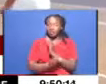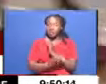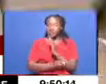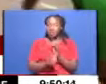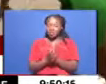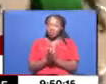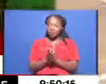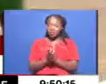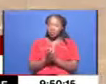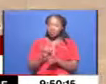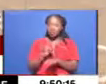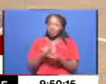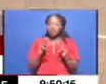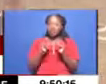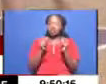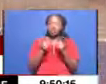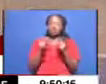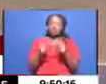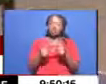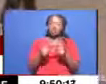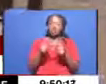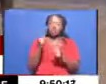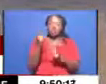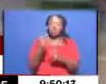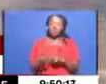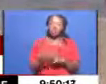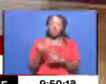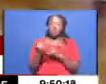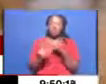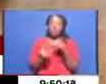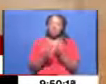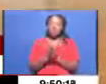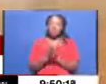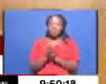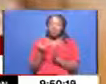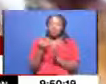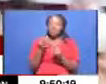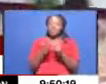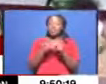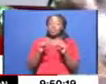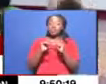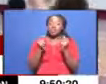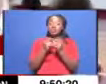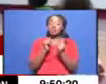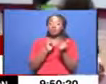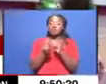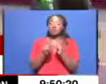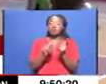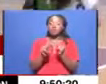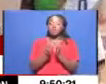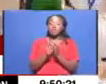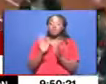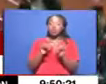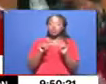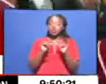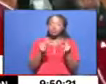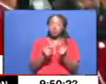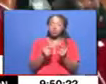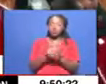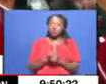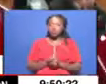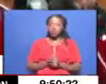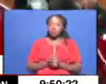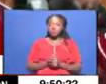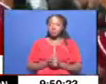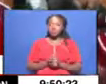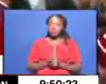the national team progressed to the quarterfinals, since only 8 teams were competing in the women's category. We need to